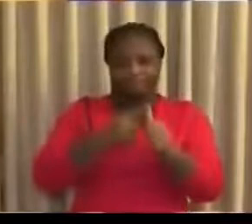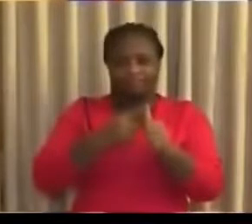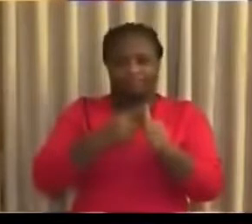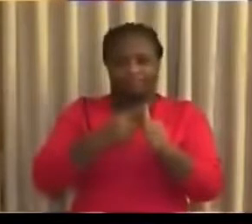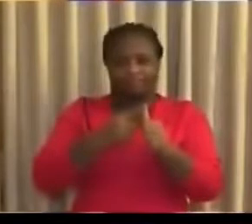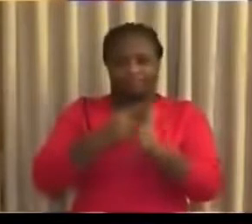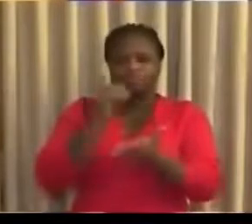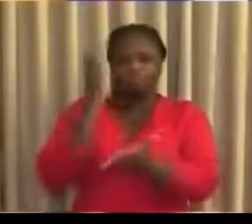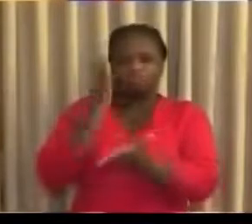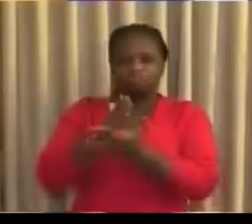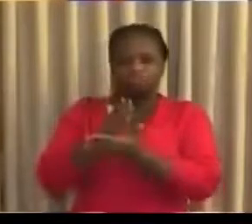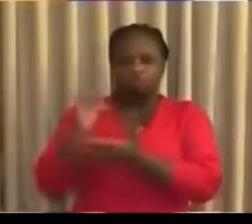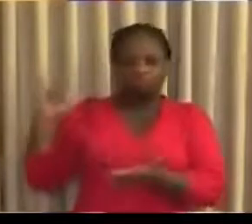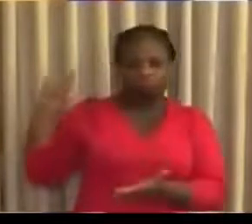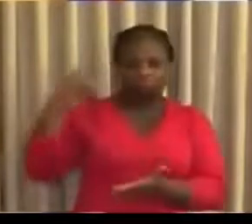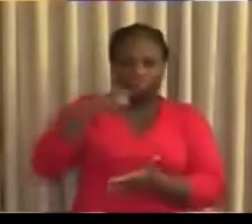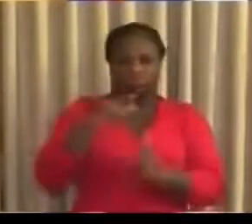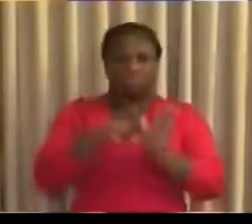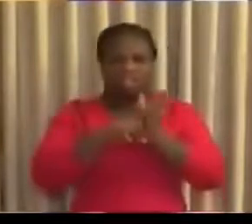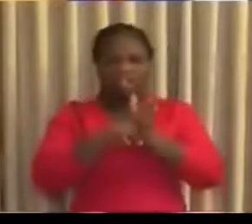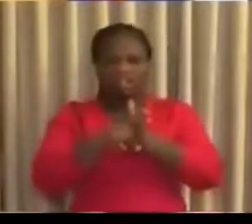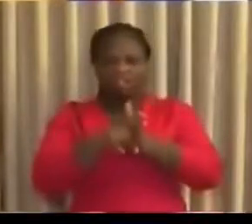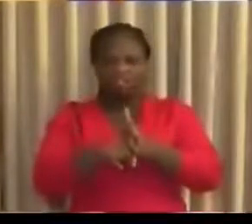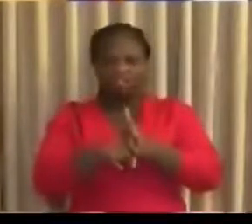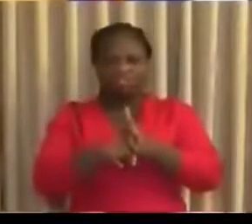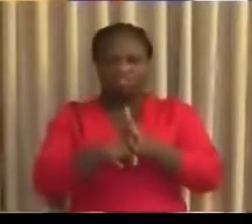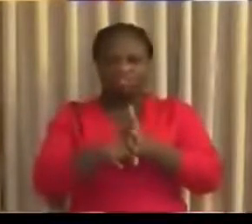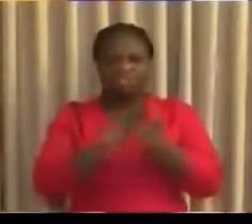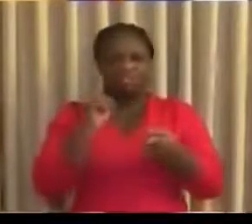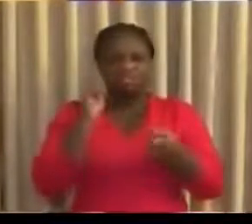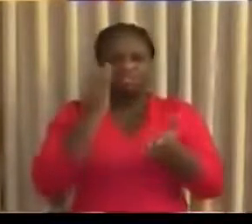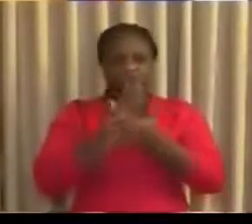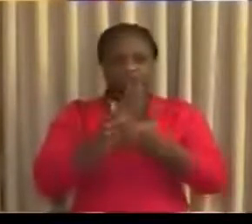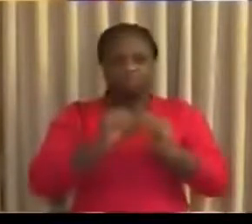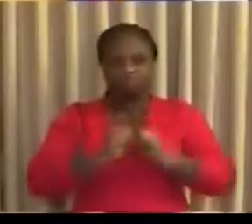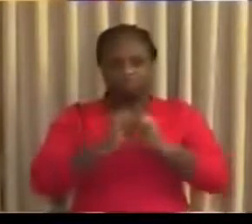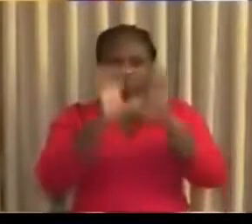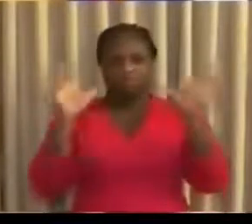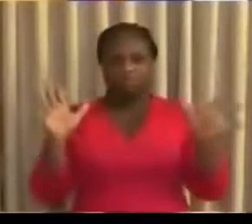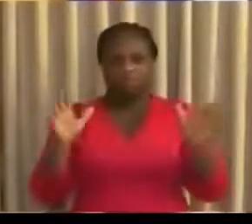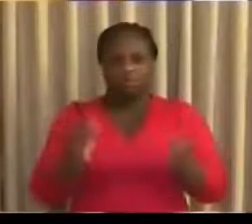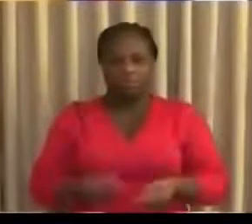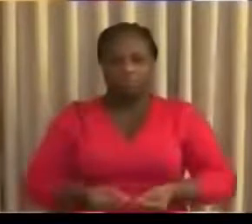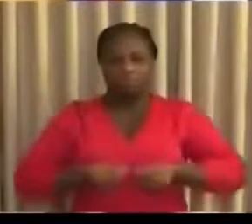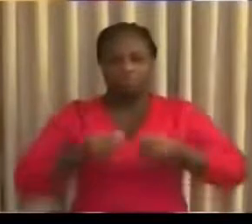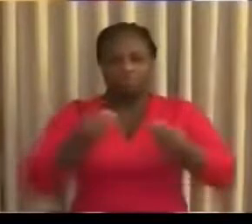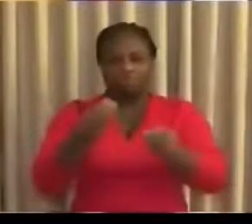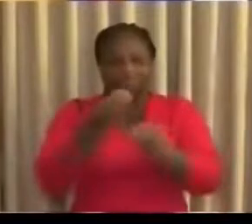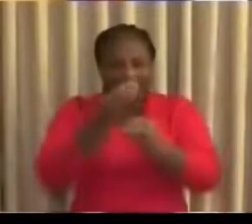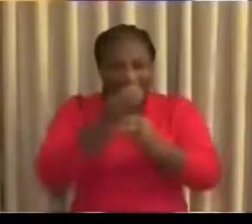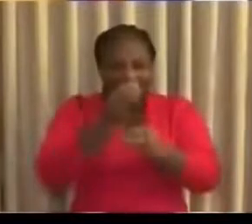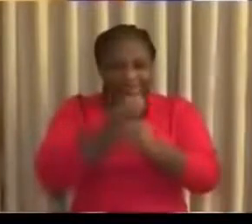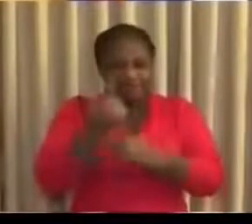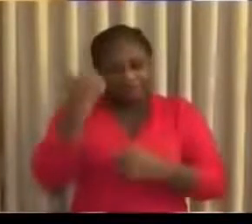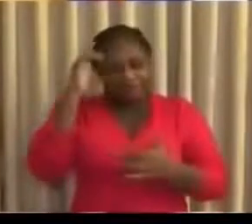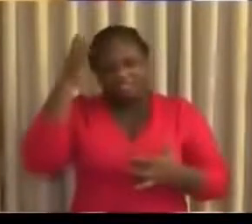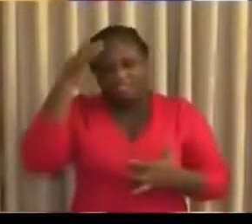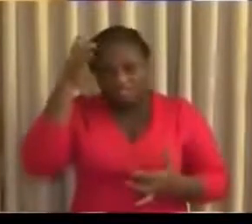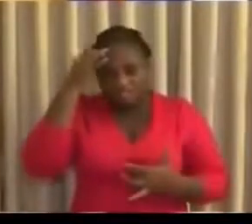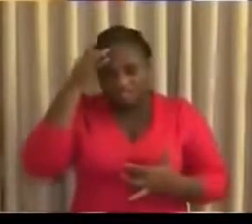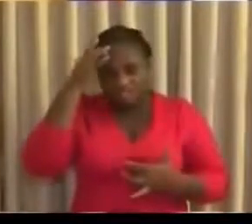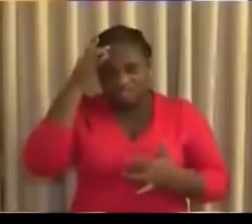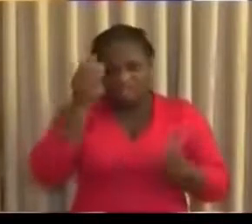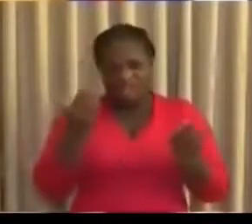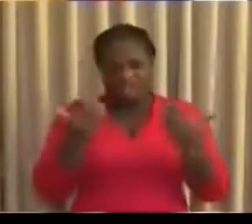of the virus, contain its spread, provide adequate care for the sick, limit